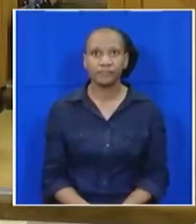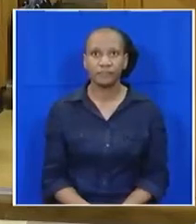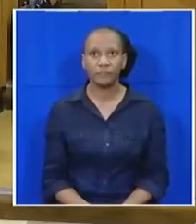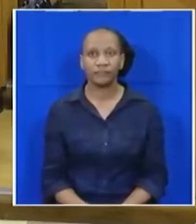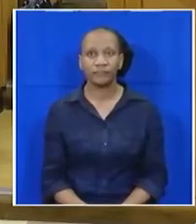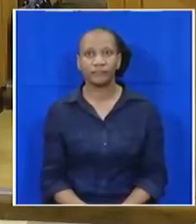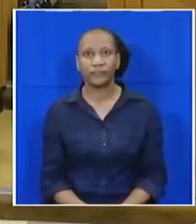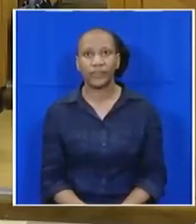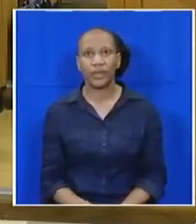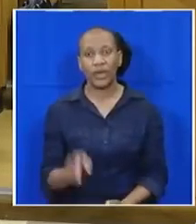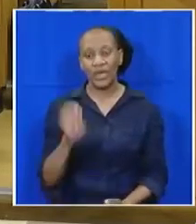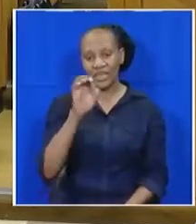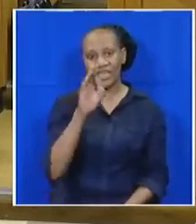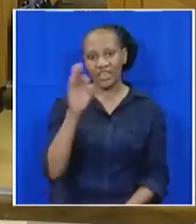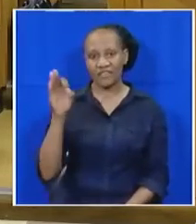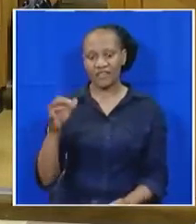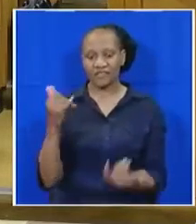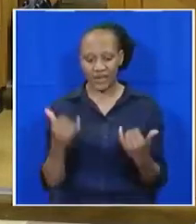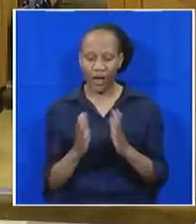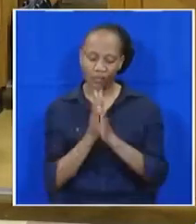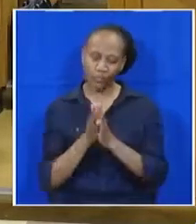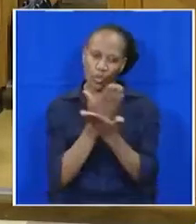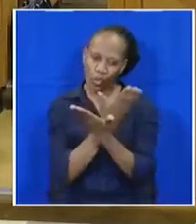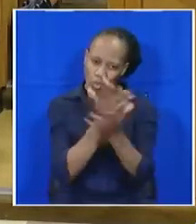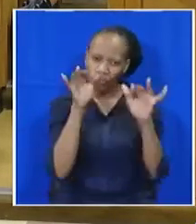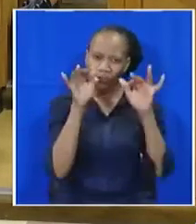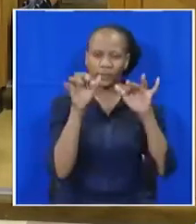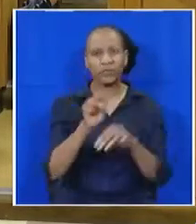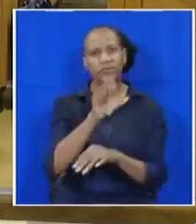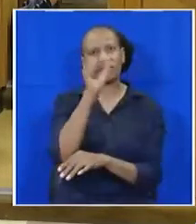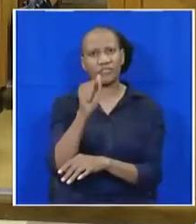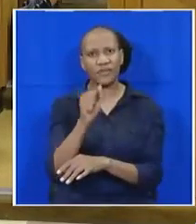the EFF will call to all South Africans to go and